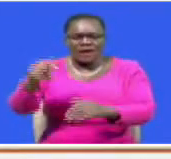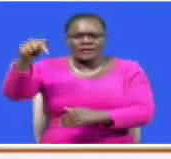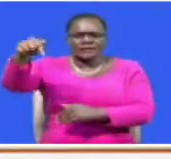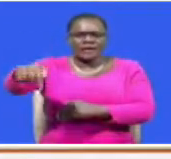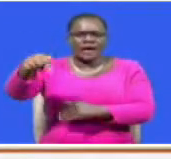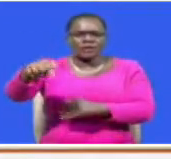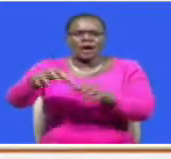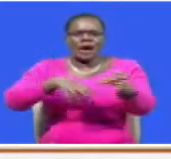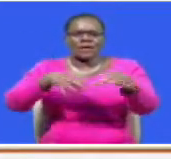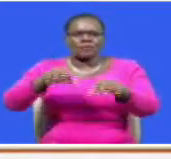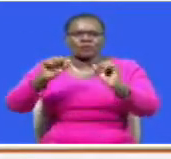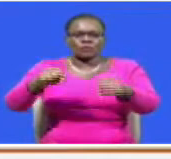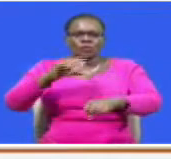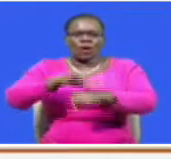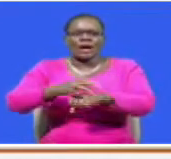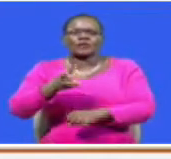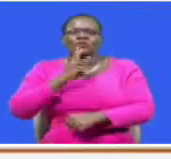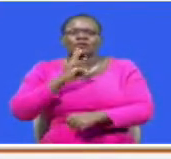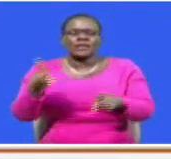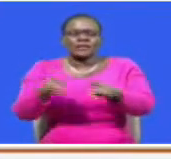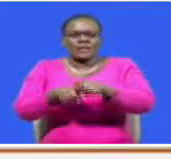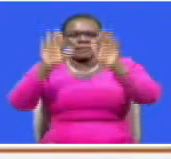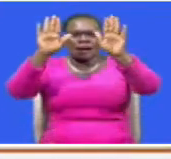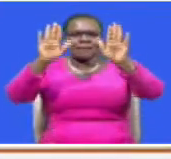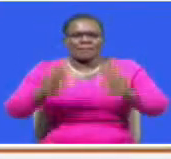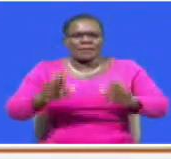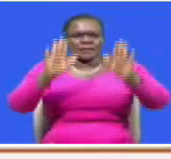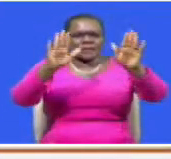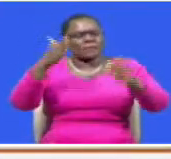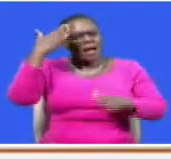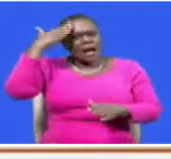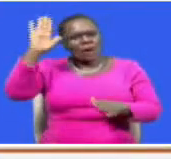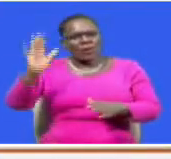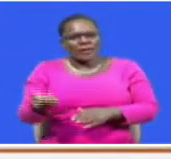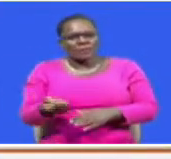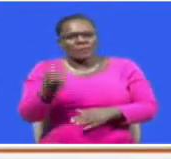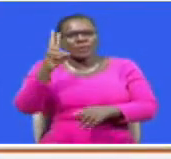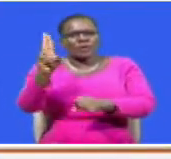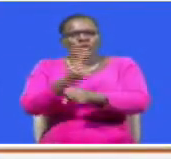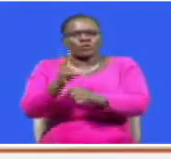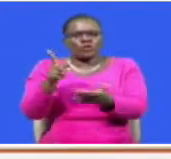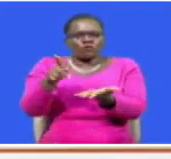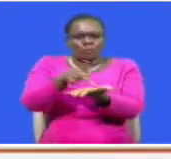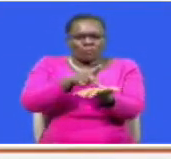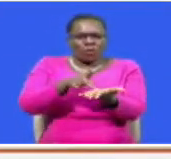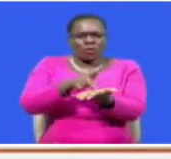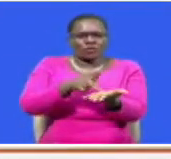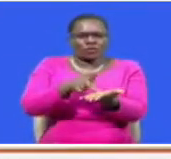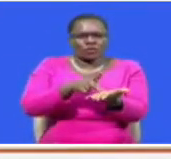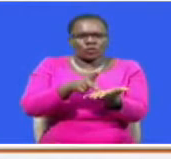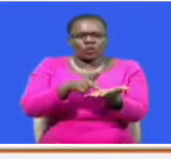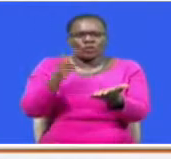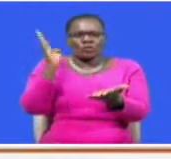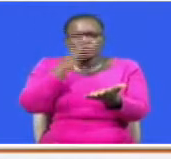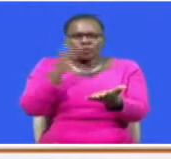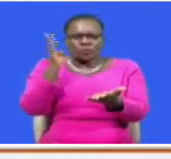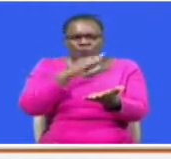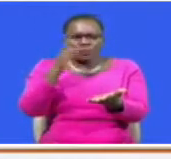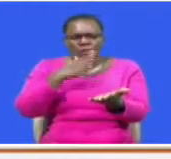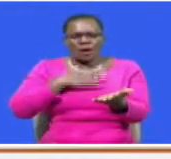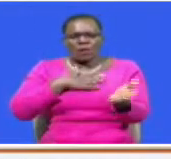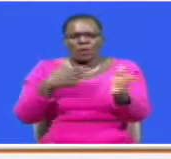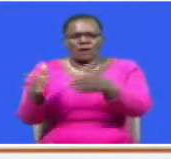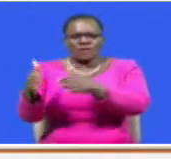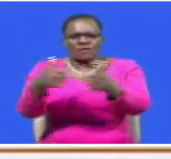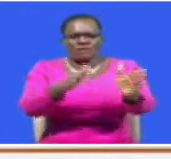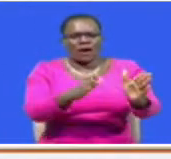downstream animals can get water. We are also campaigning and creating awareness about use of poison, which is polluting our rivers